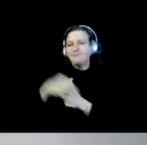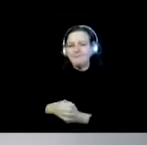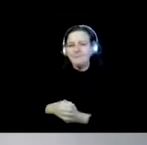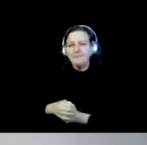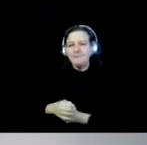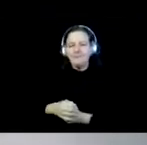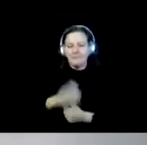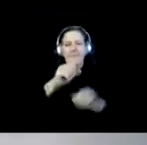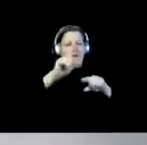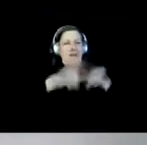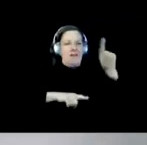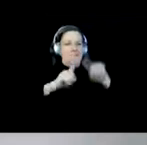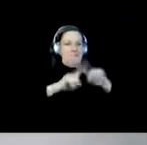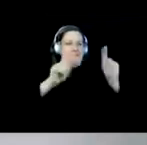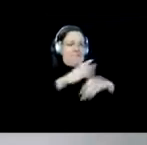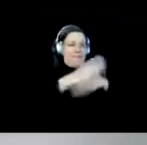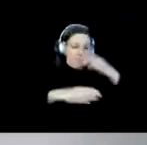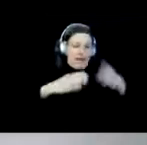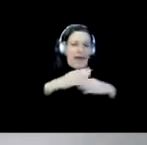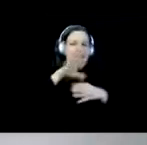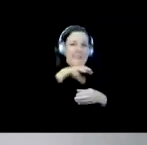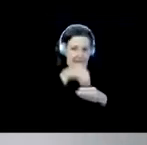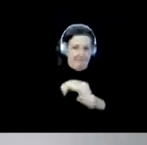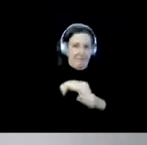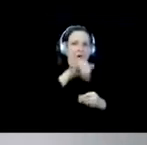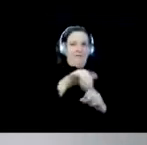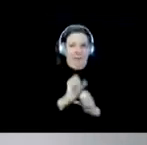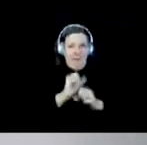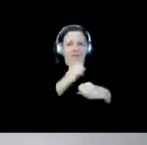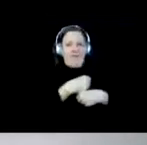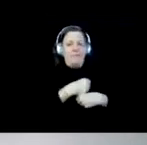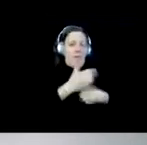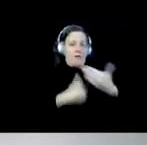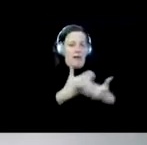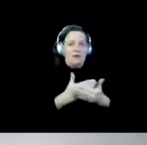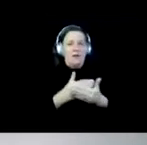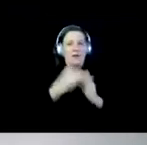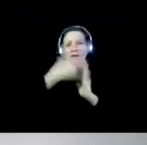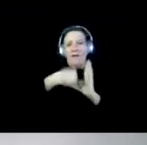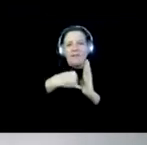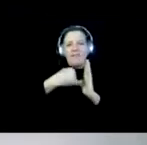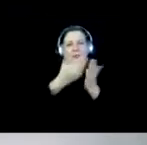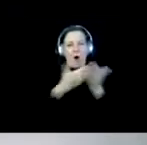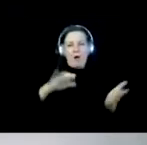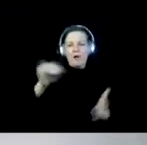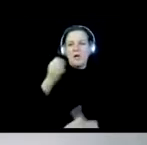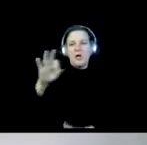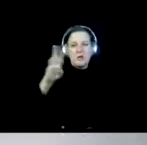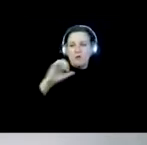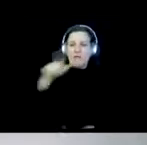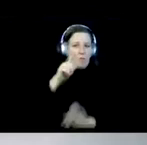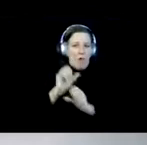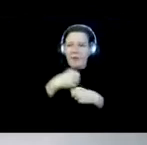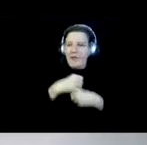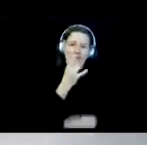the different hands that are involved in the production of an art object. Jeff Wall is not making his own light boxes for